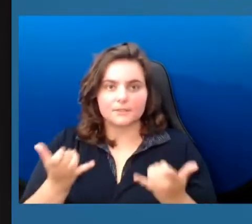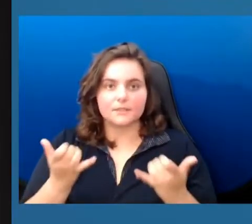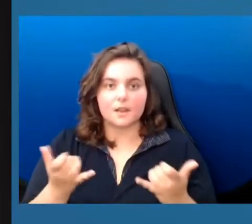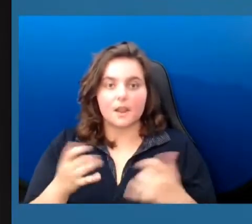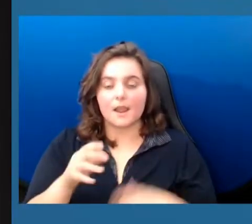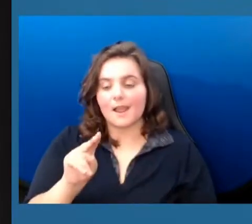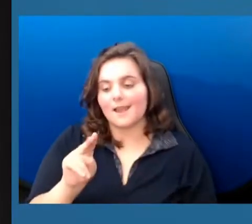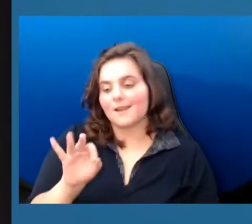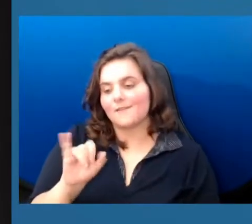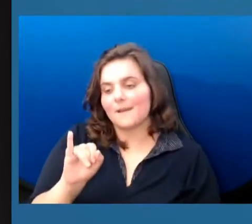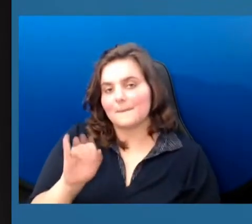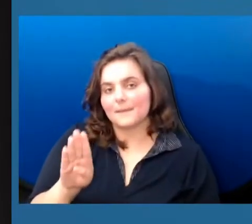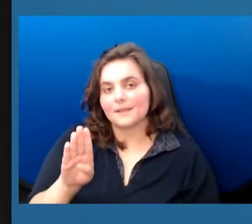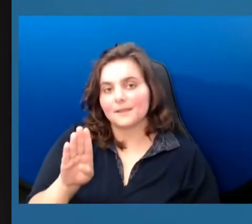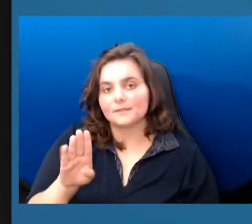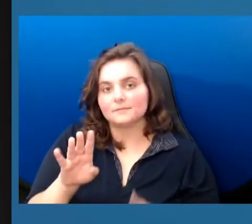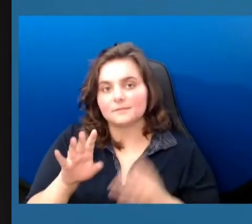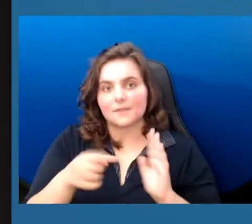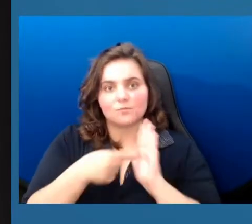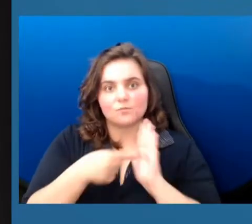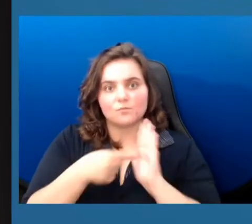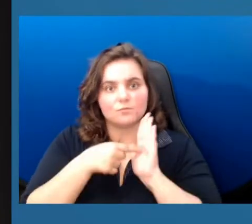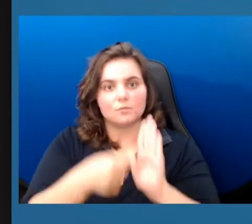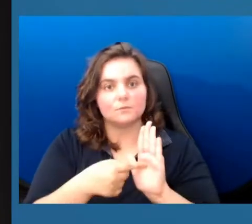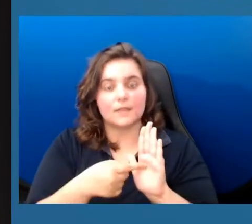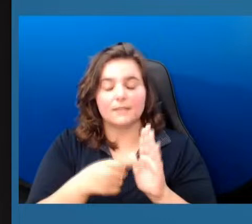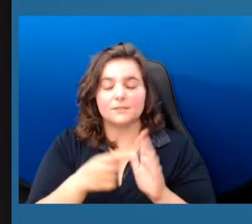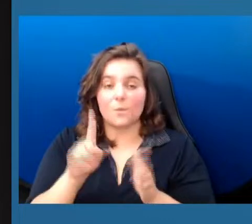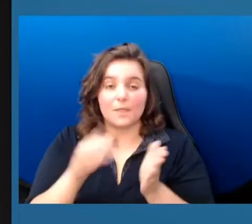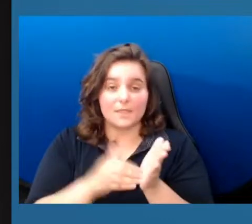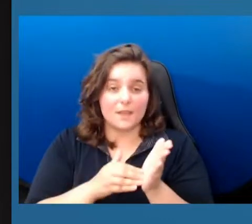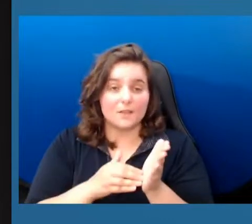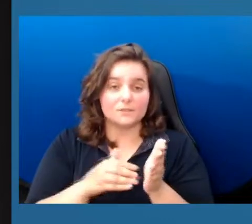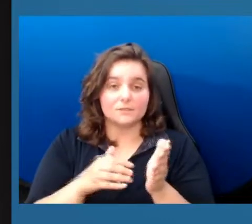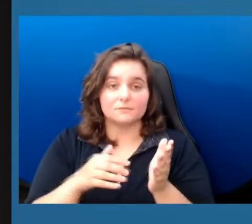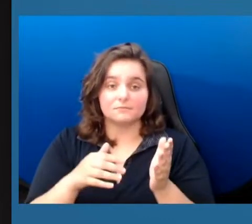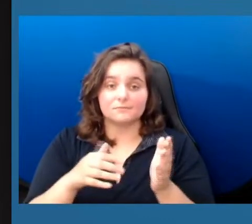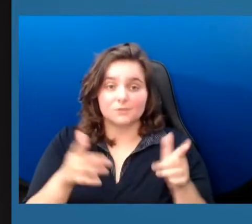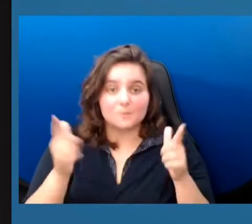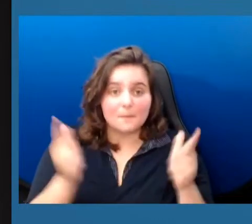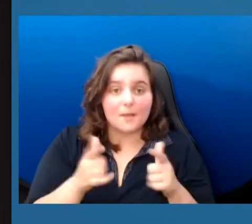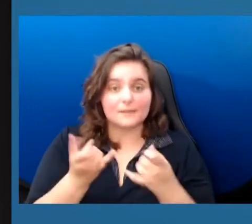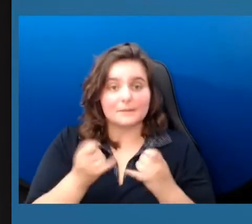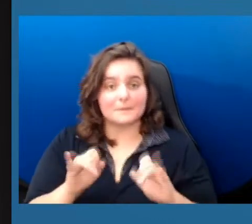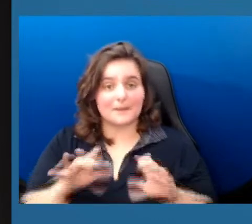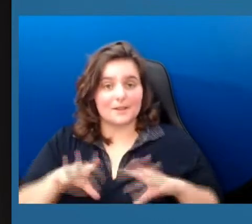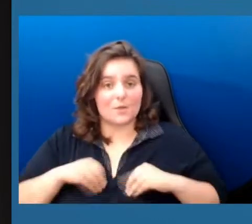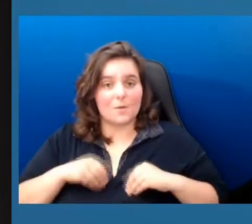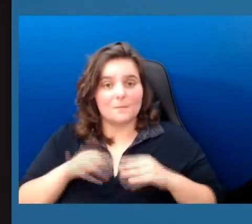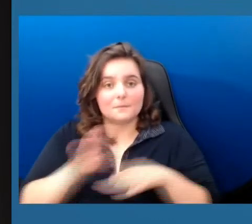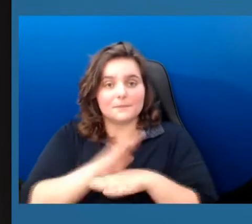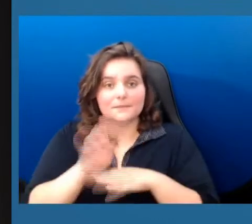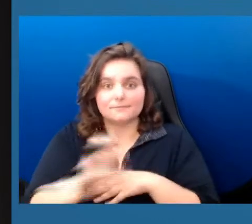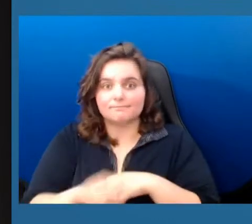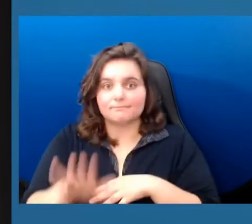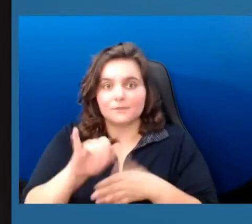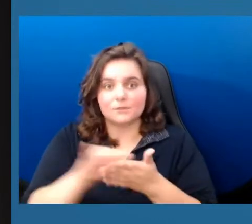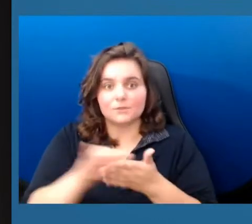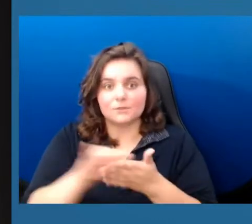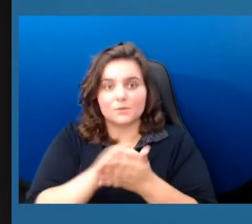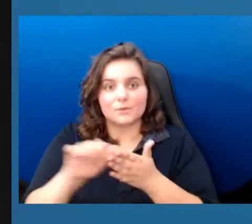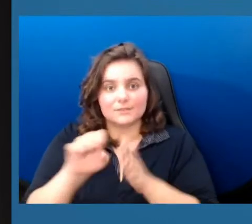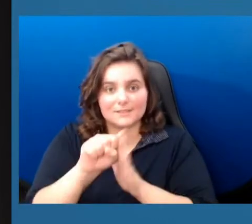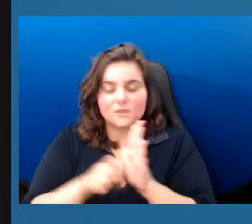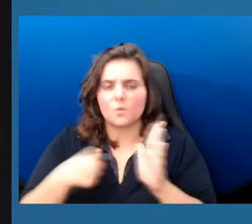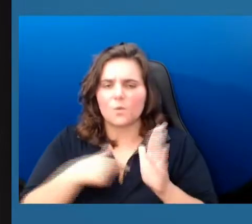represents 11,000 small and independently owned businesses across New York State, and we are just thrilled to celebrate this